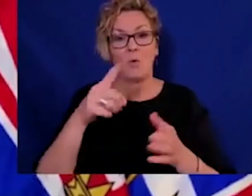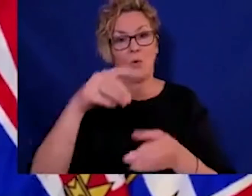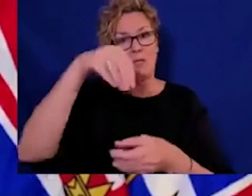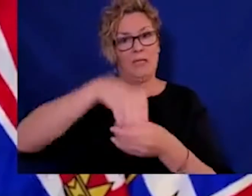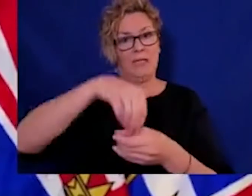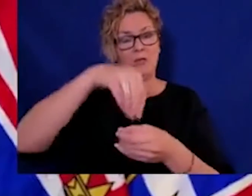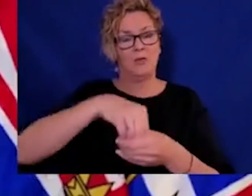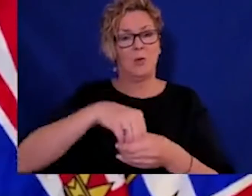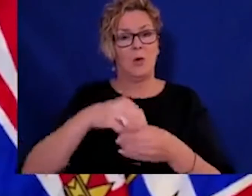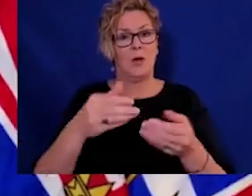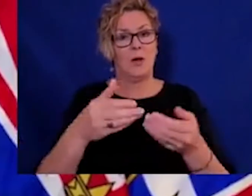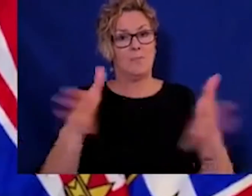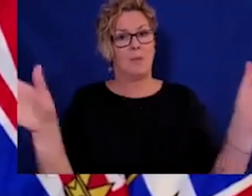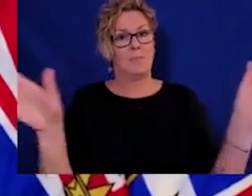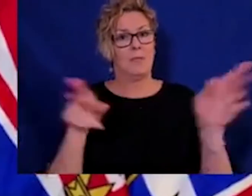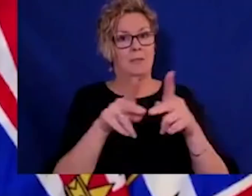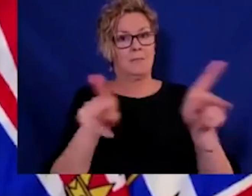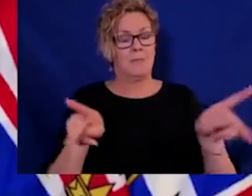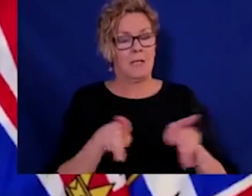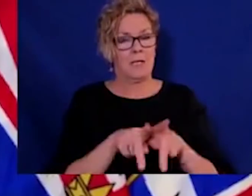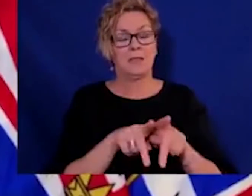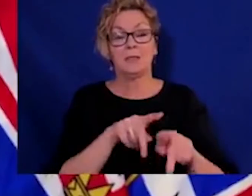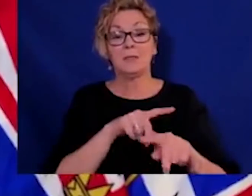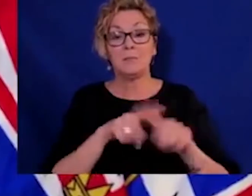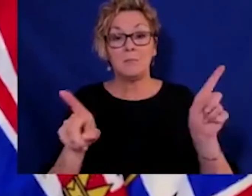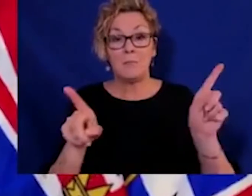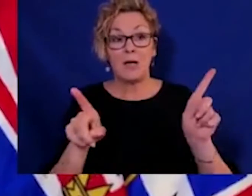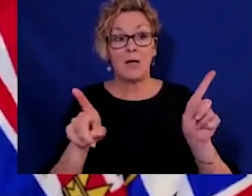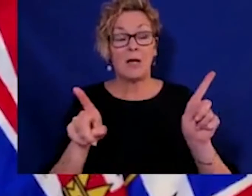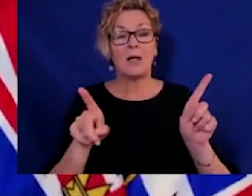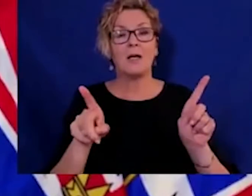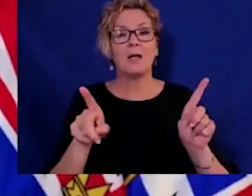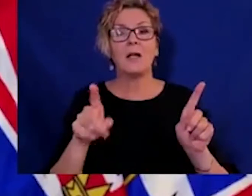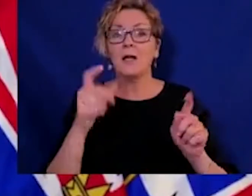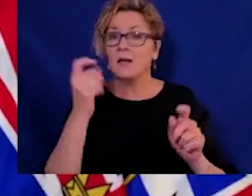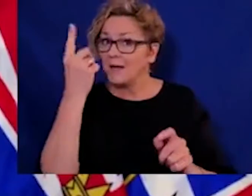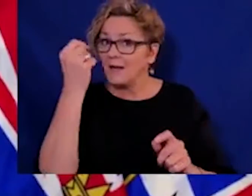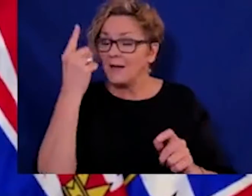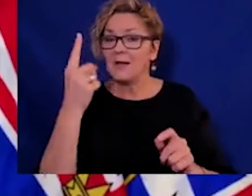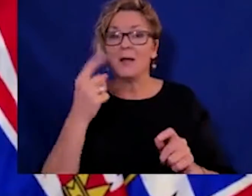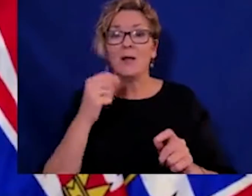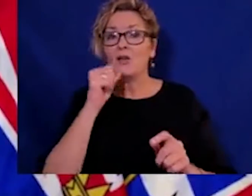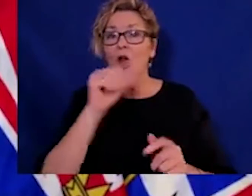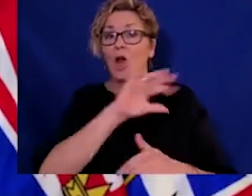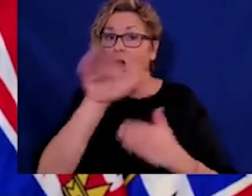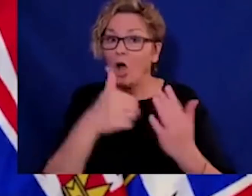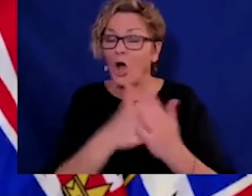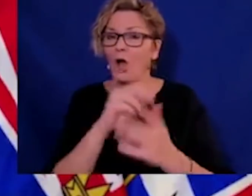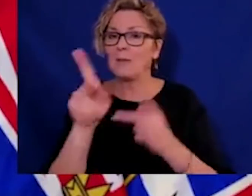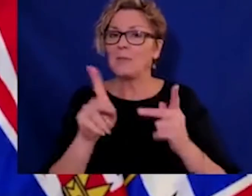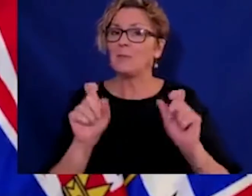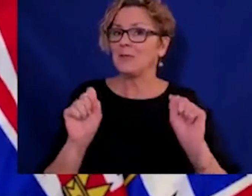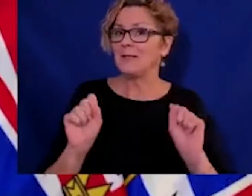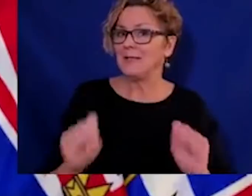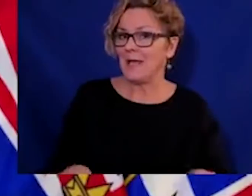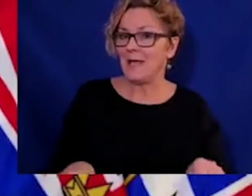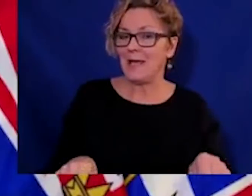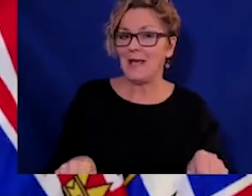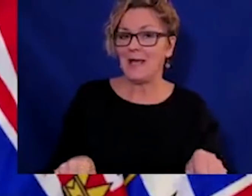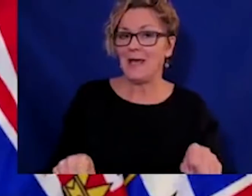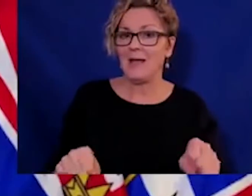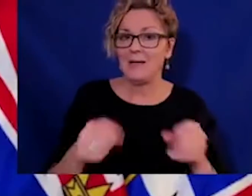take. But not everyone is able to wear a mask, and we need to have patience and compassion for